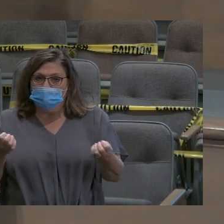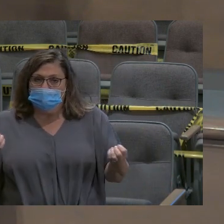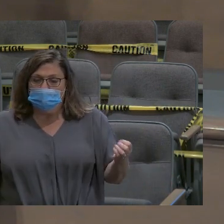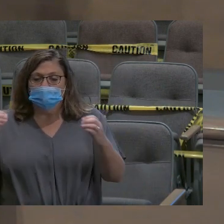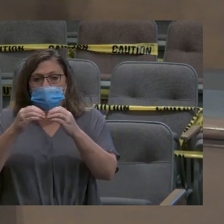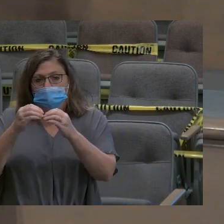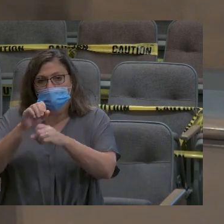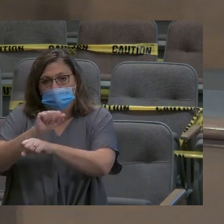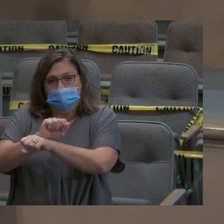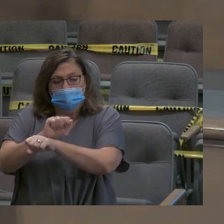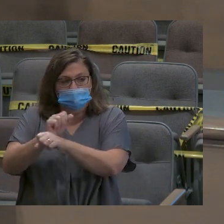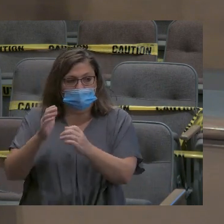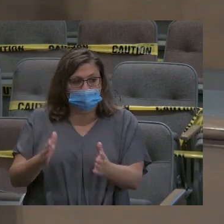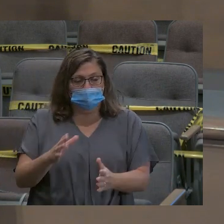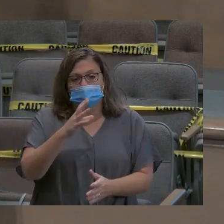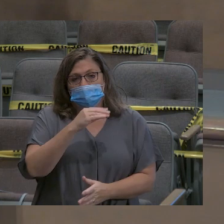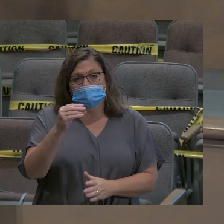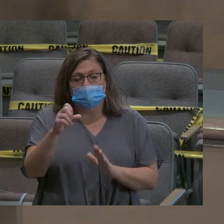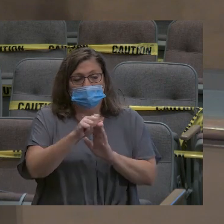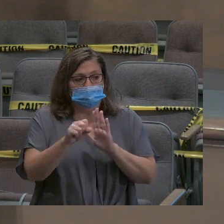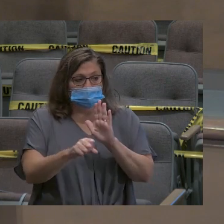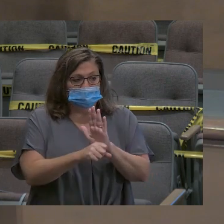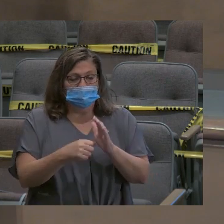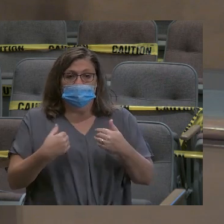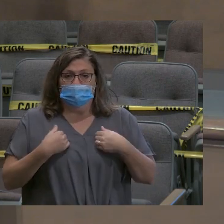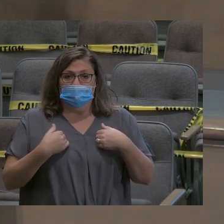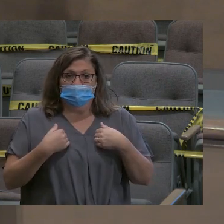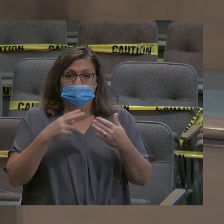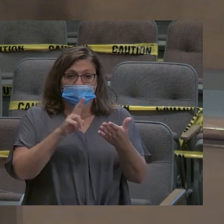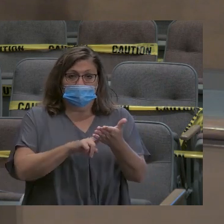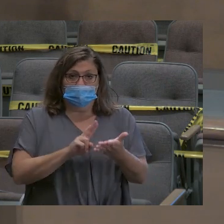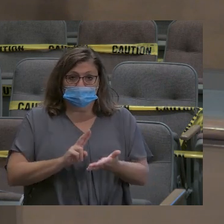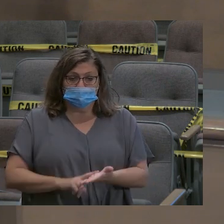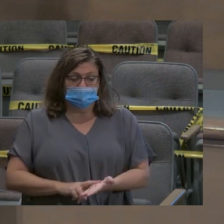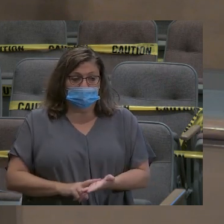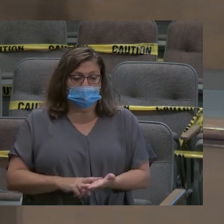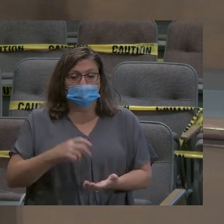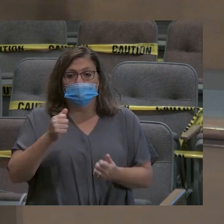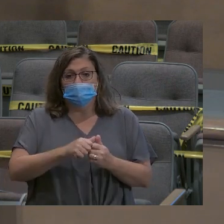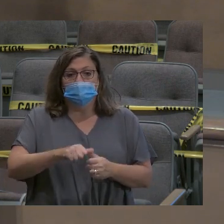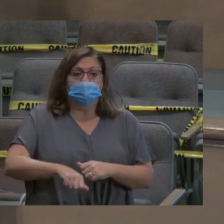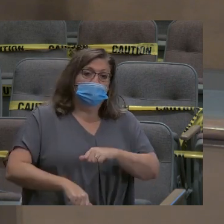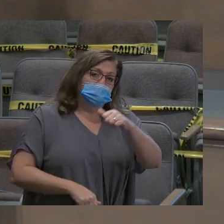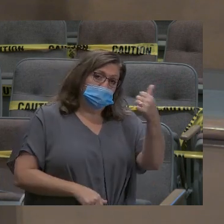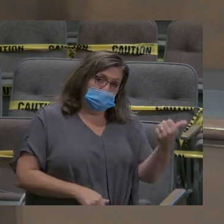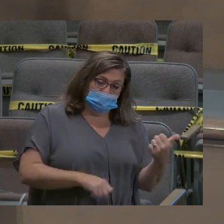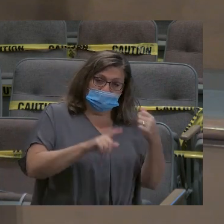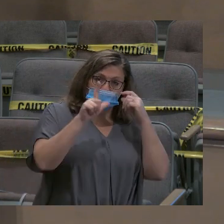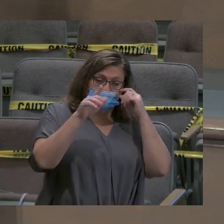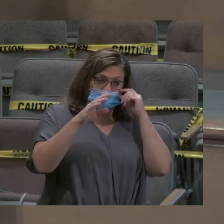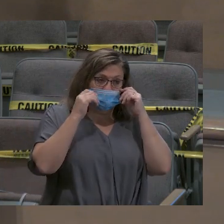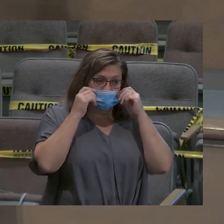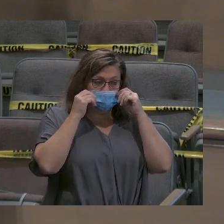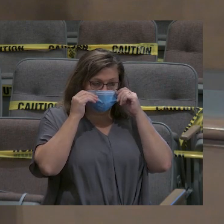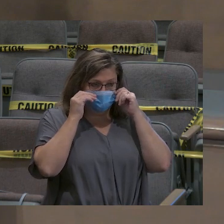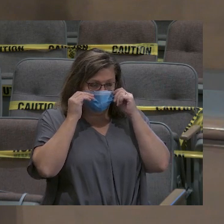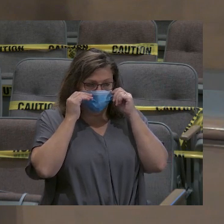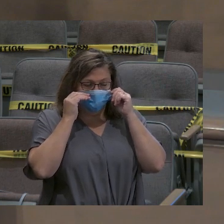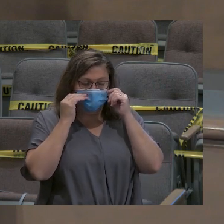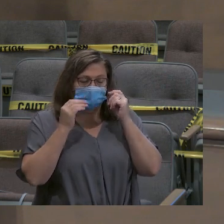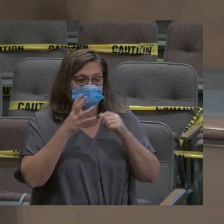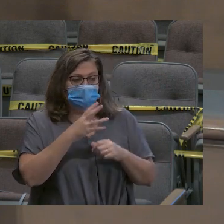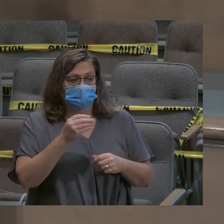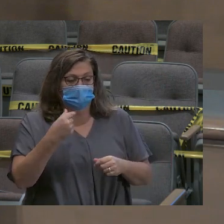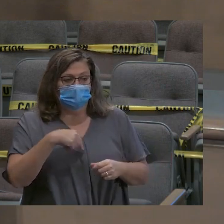state also has entered into a contract with an additional laboratory. So we have more resources. And